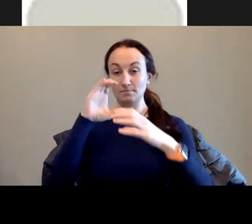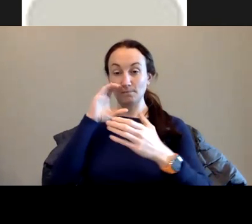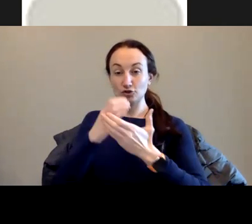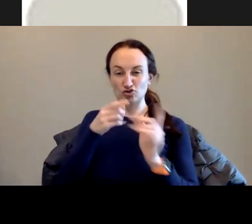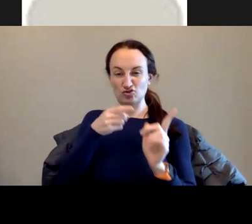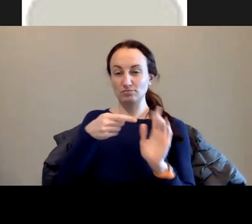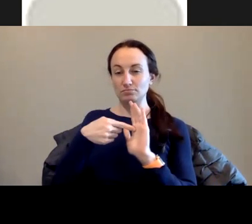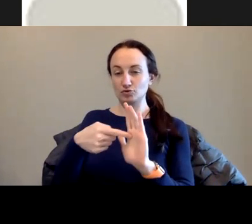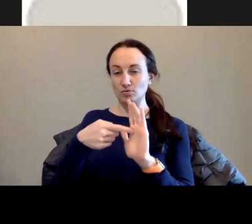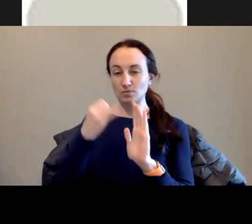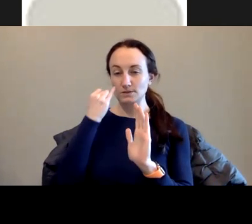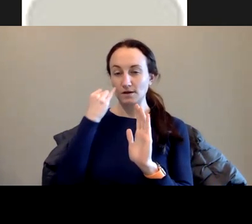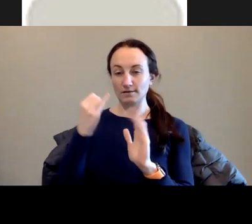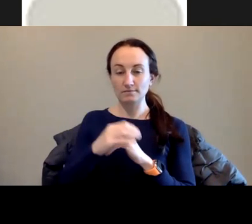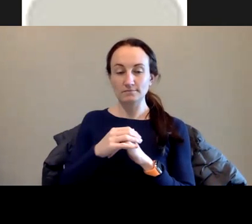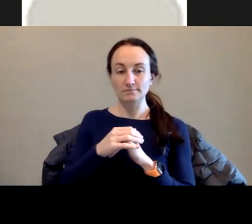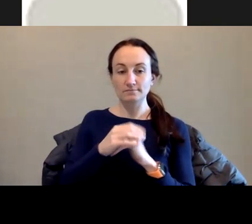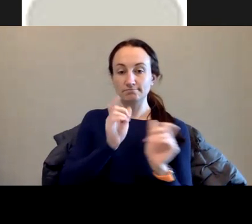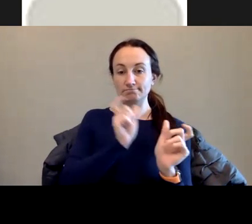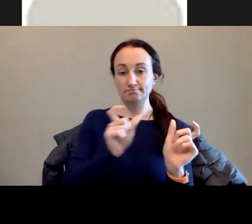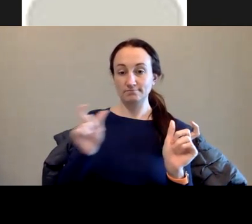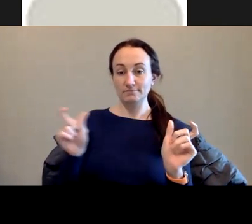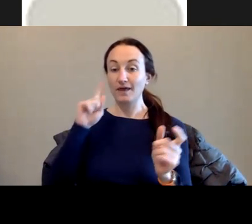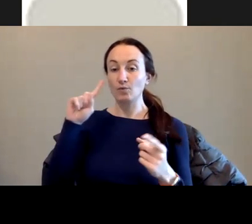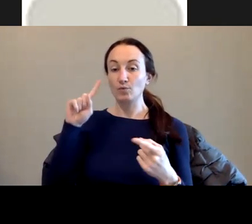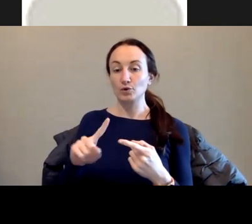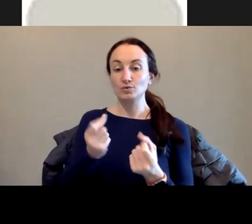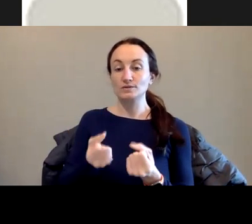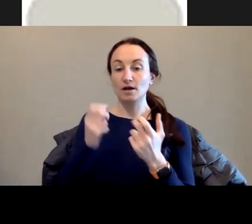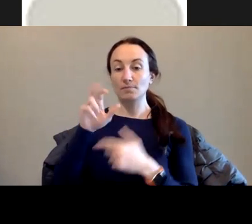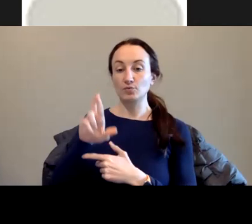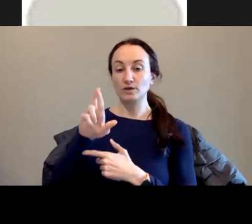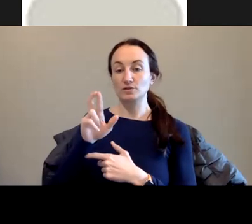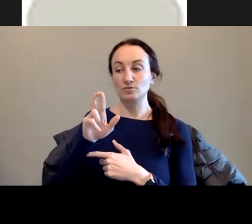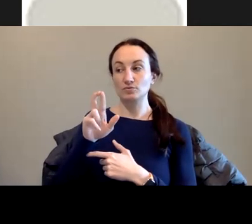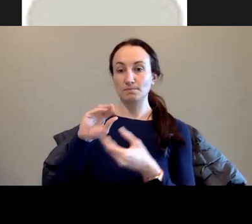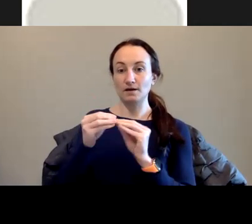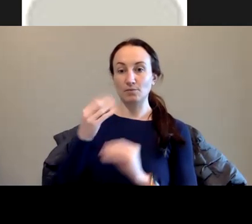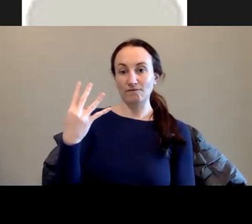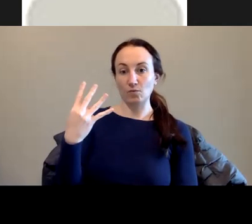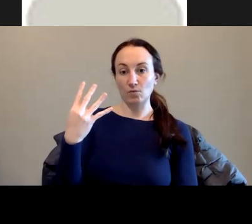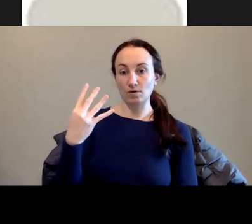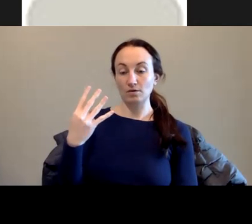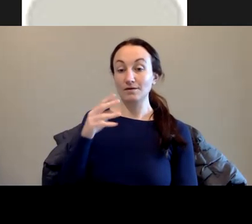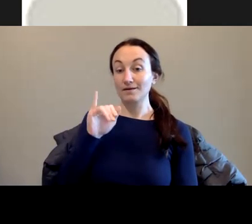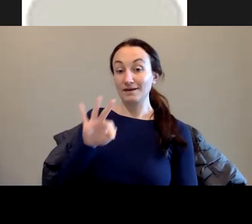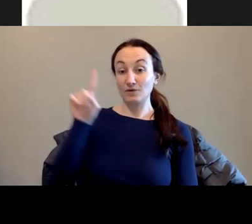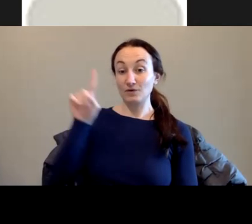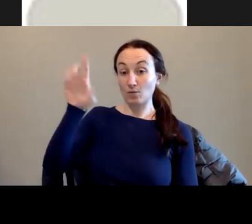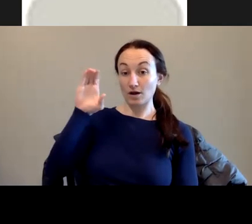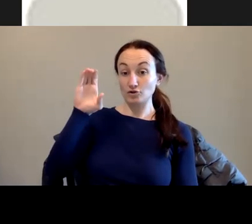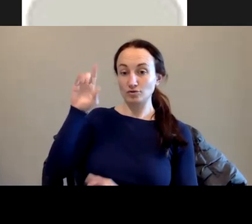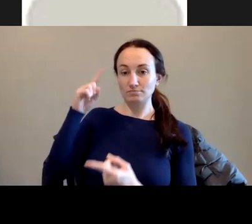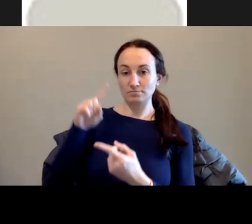this idea, and this will reduce the number of residues by 4, right? So if you have 100 residues, now you have just